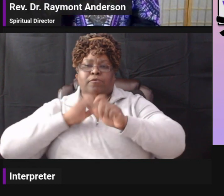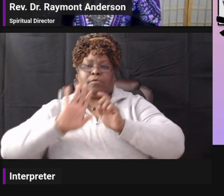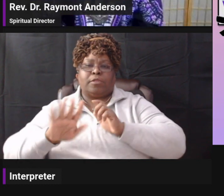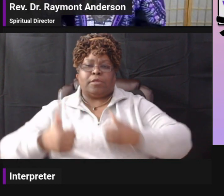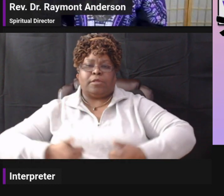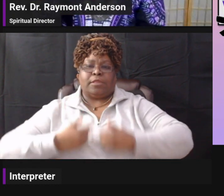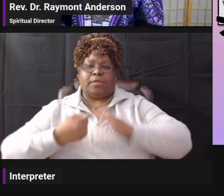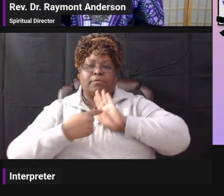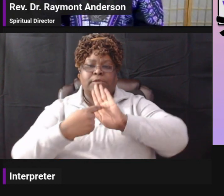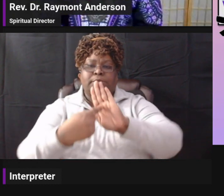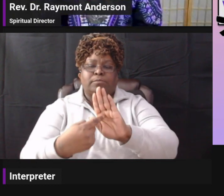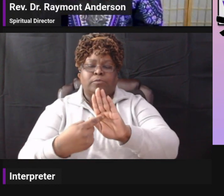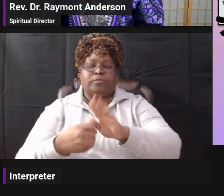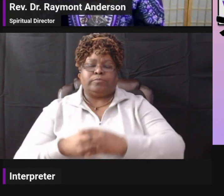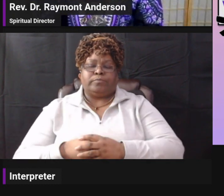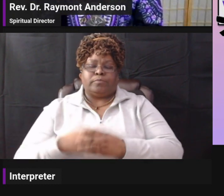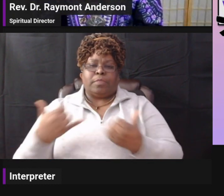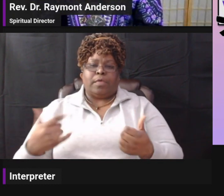their examples?